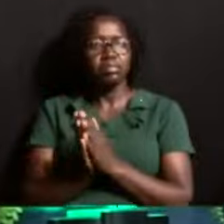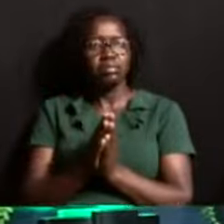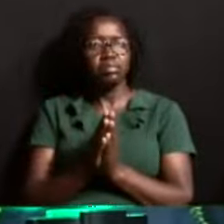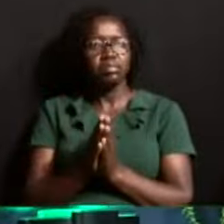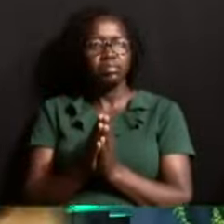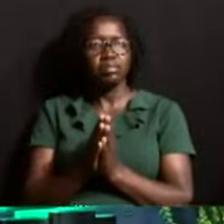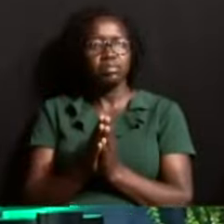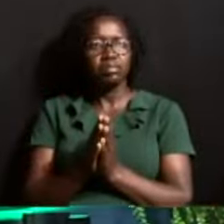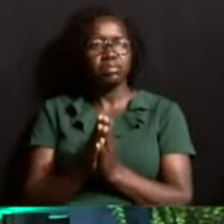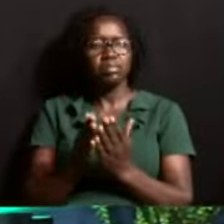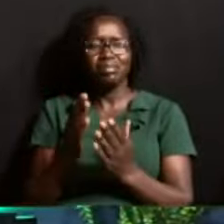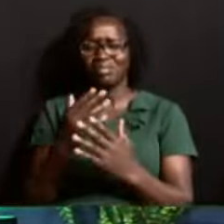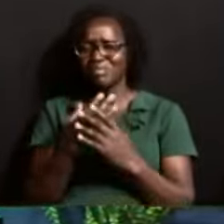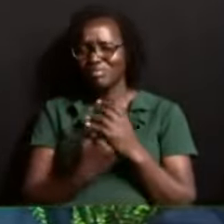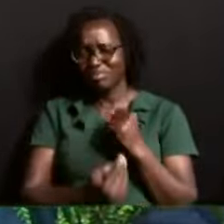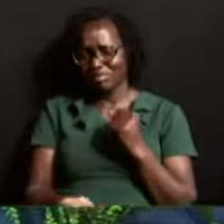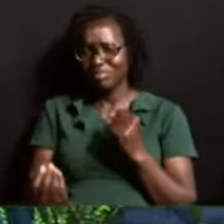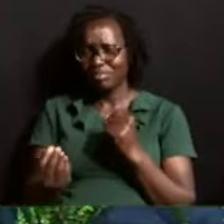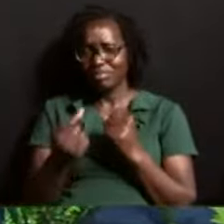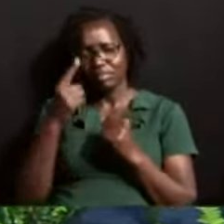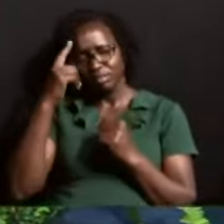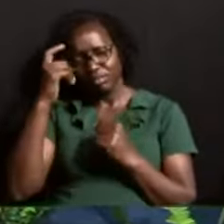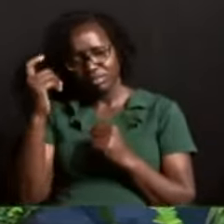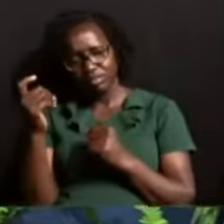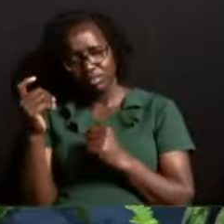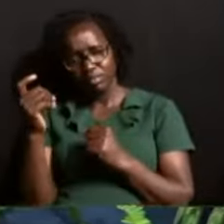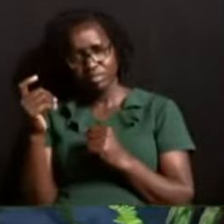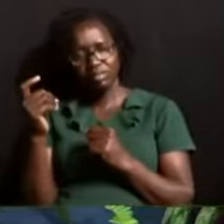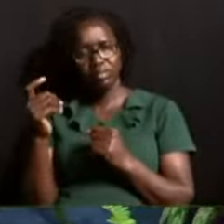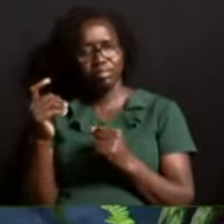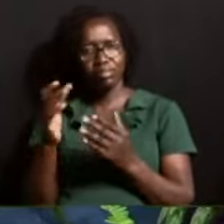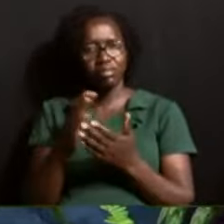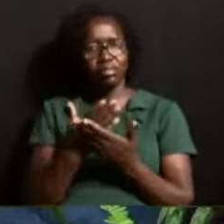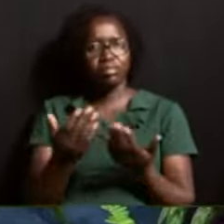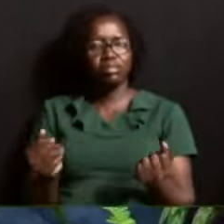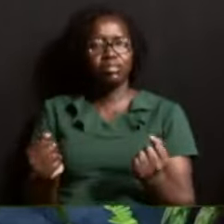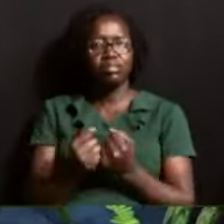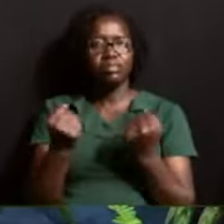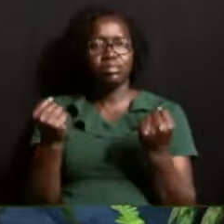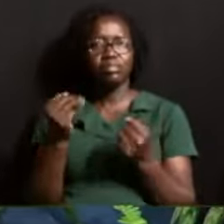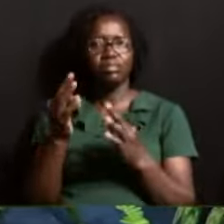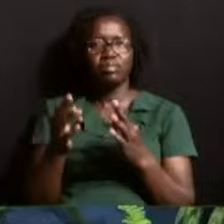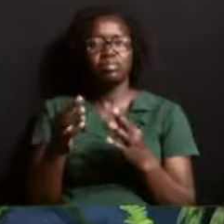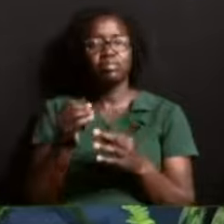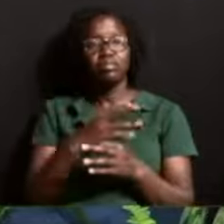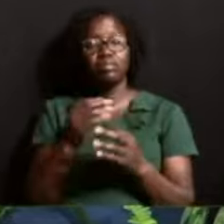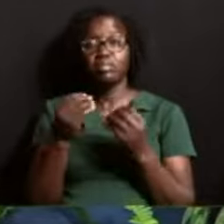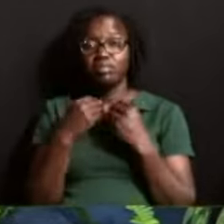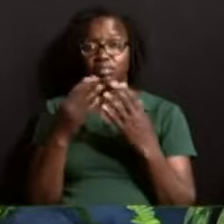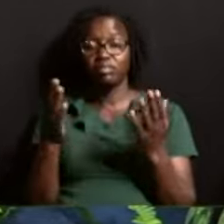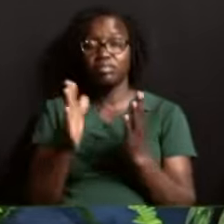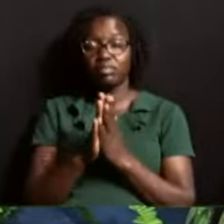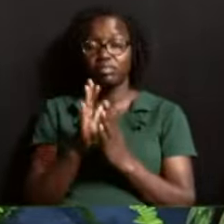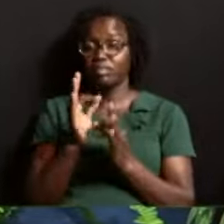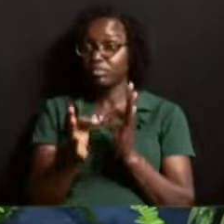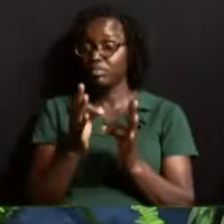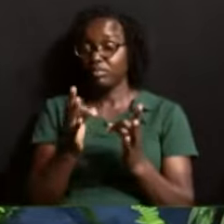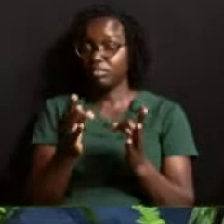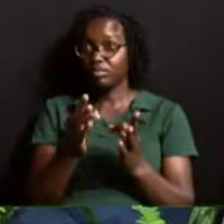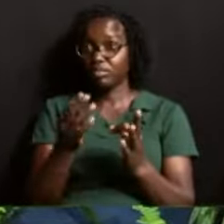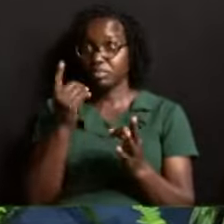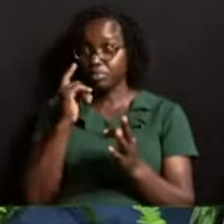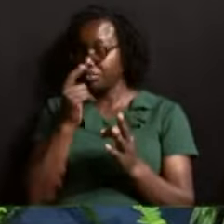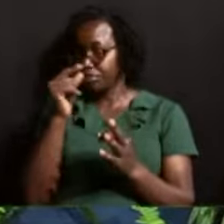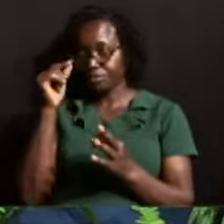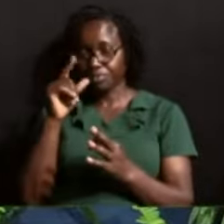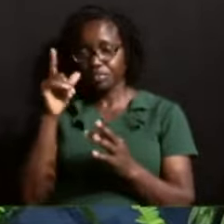this sense of frustration. Can you imagine what would have happened if they did not panic, if they had their eyes